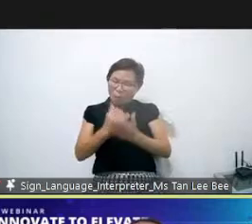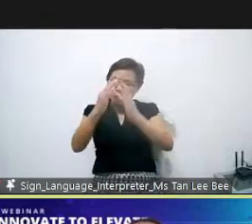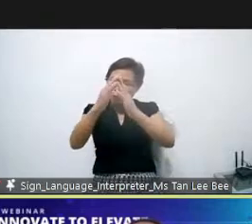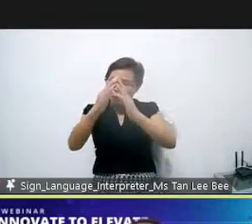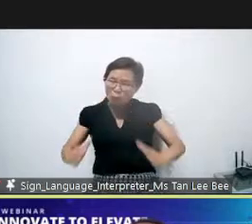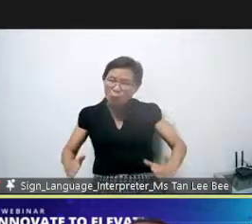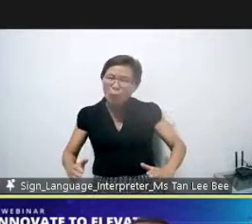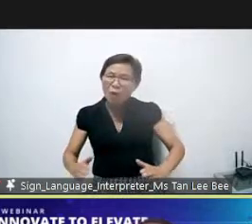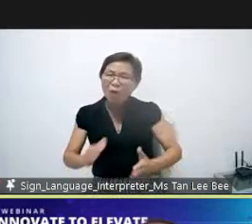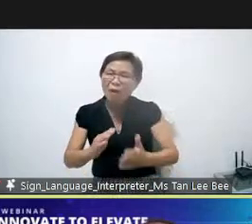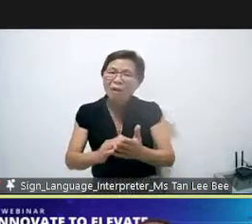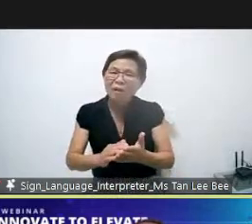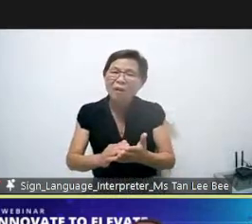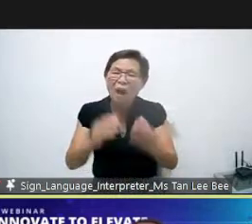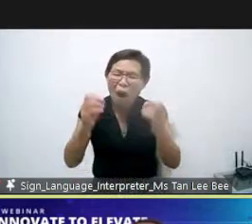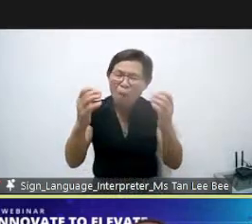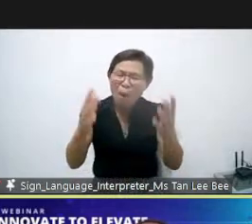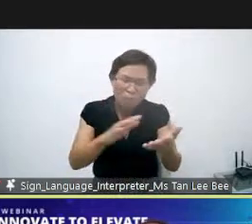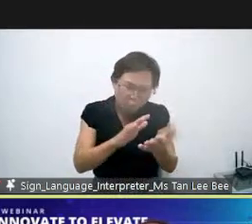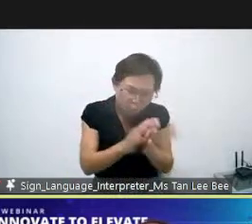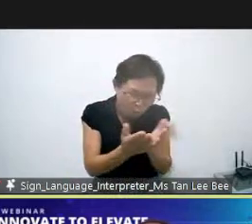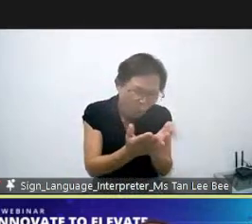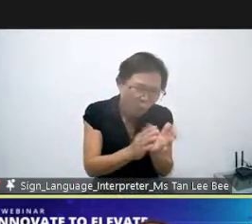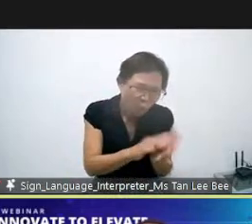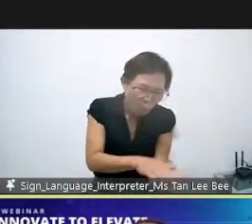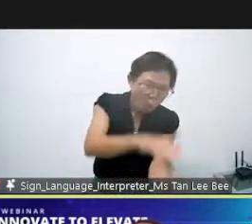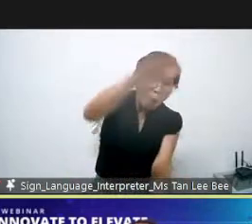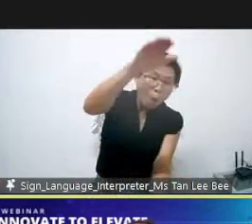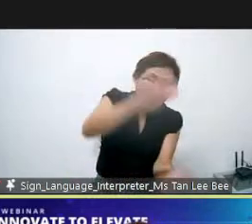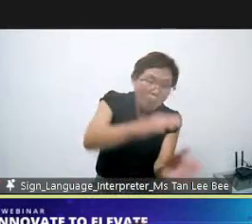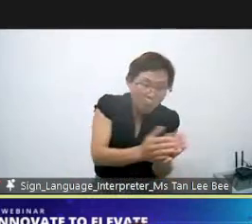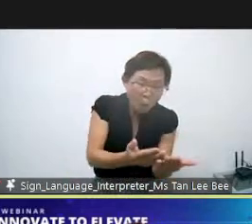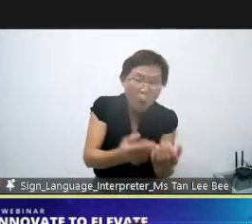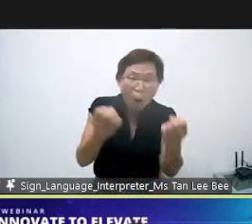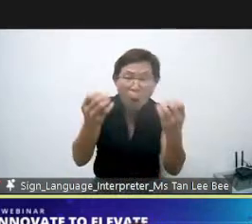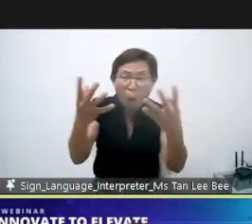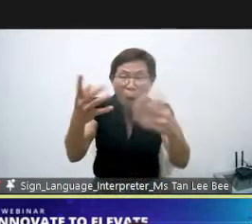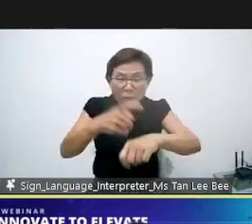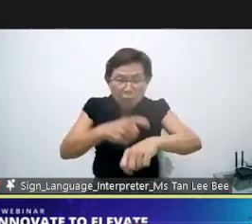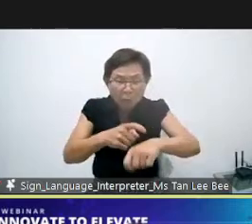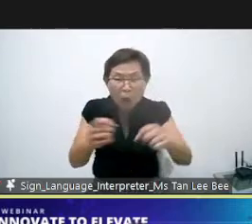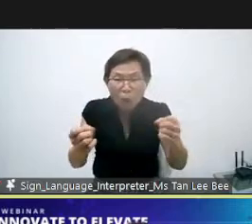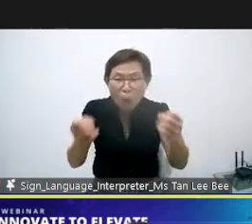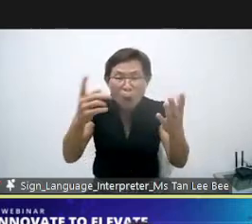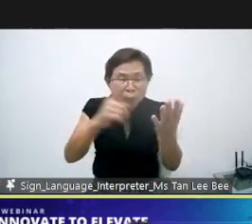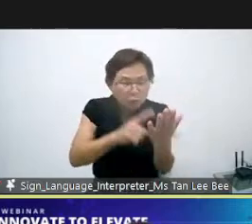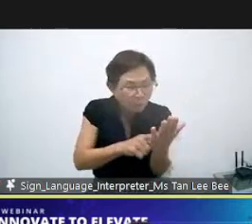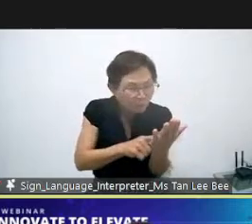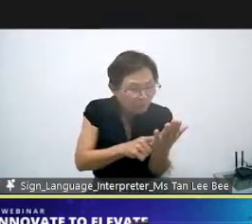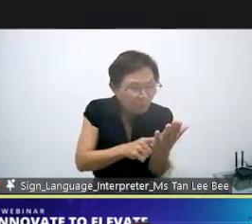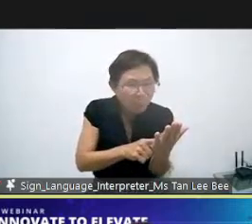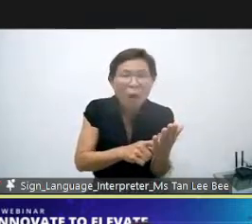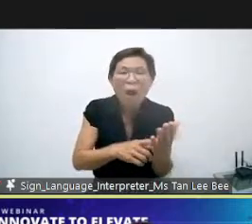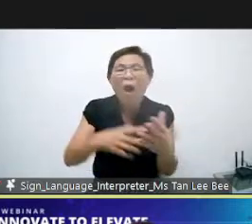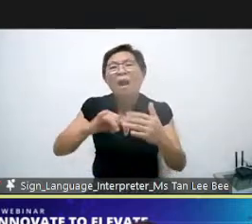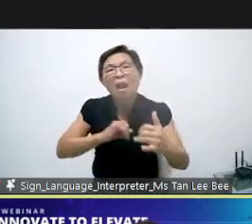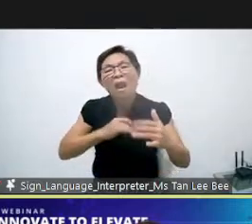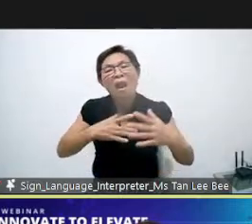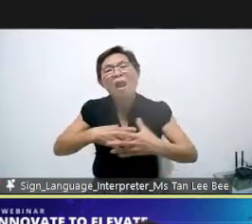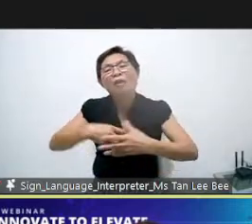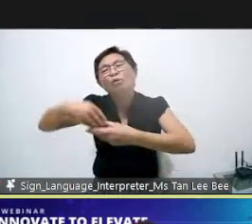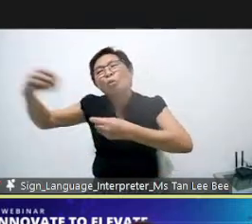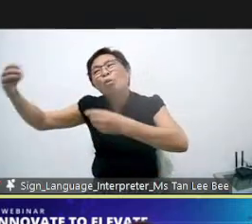lovely book. There are a lot of books, but much of my time also, I'm an outdoor person.